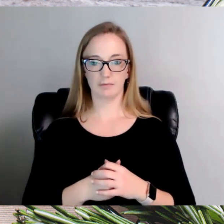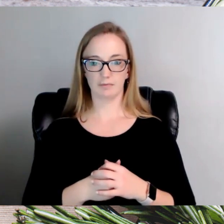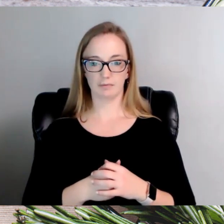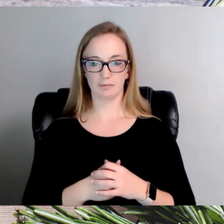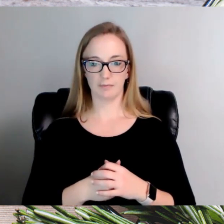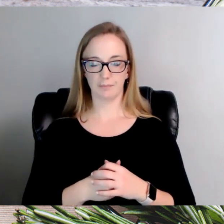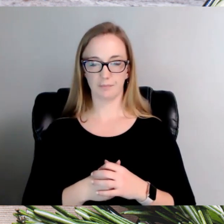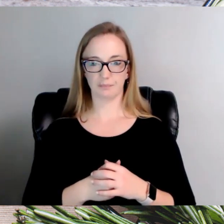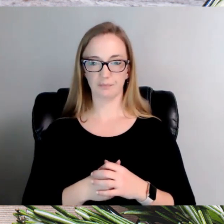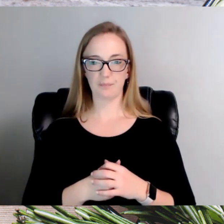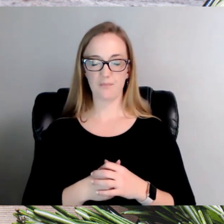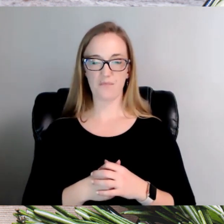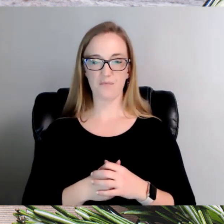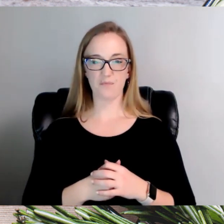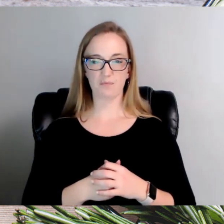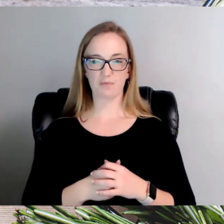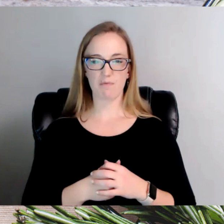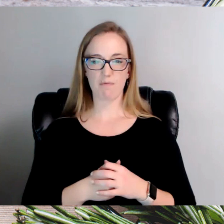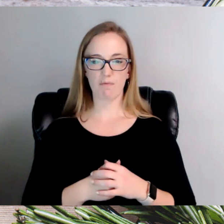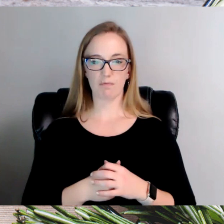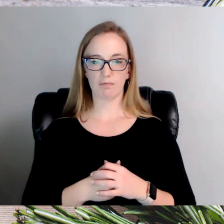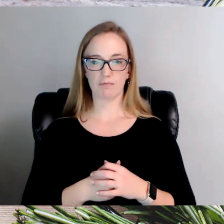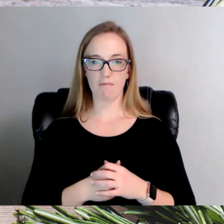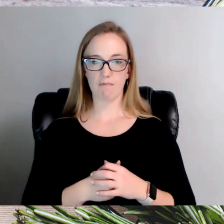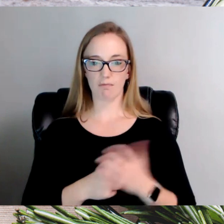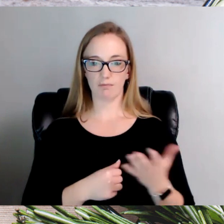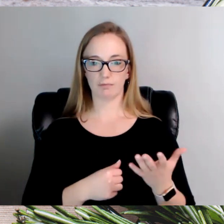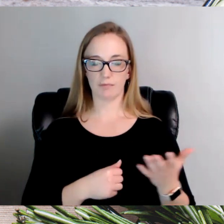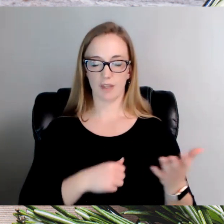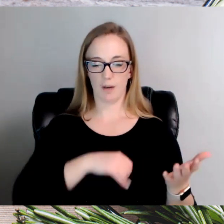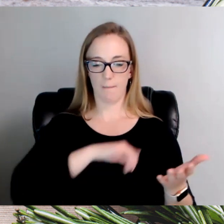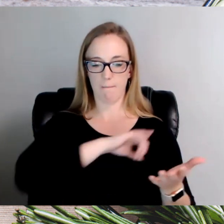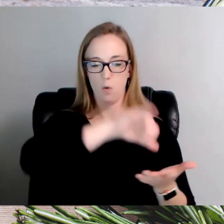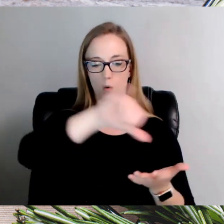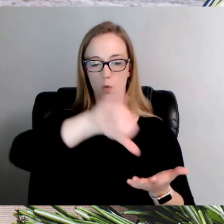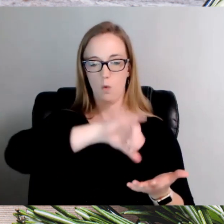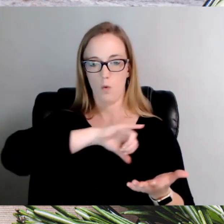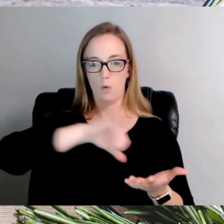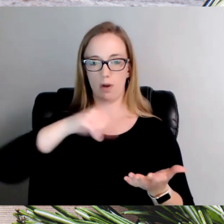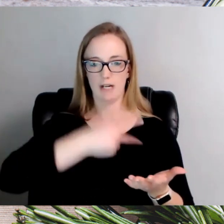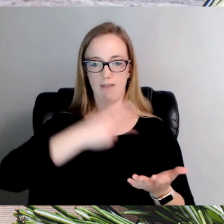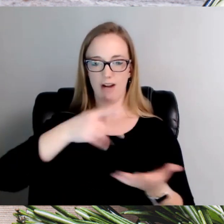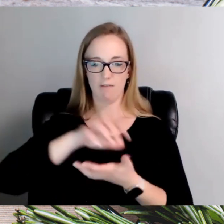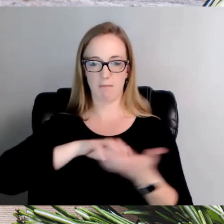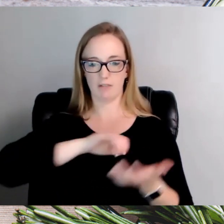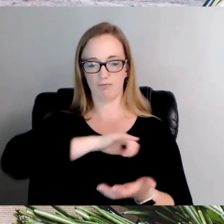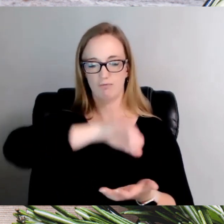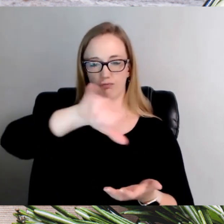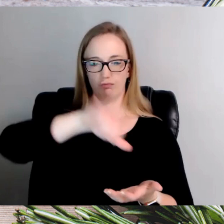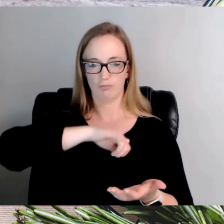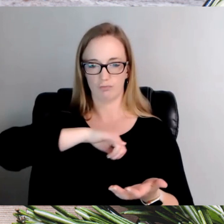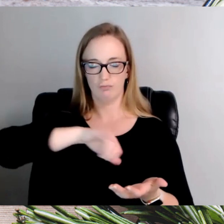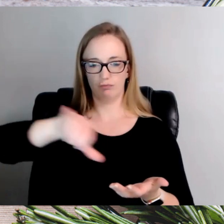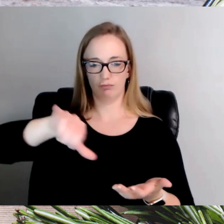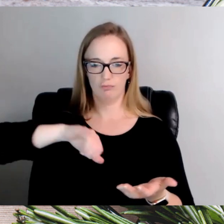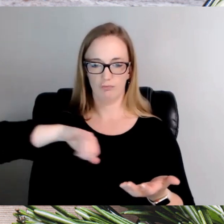compact, they're bright green, and they have leaves that are free of blemishes. You want to